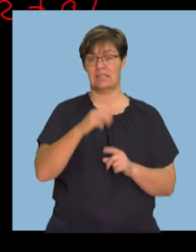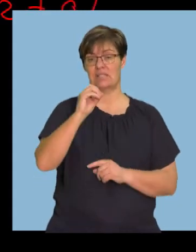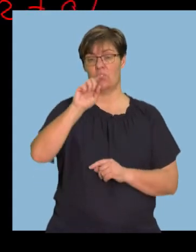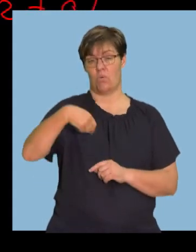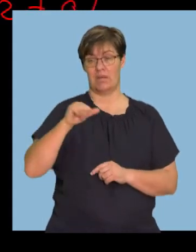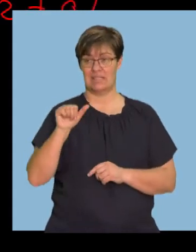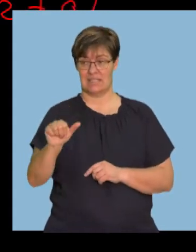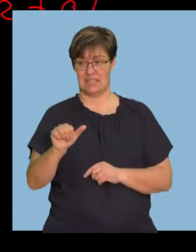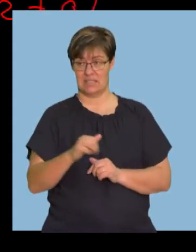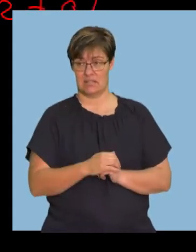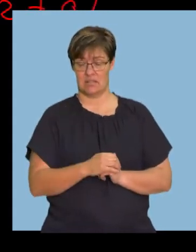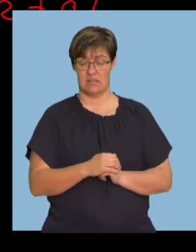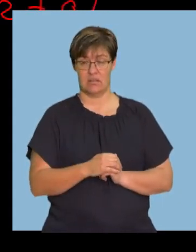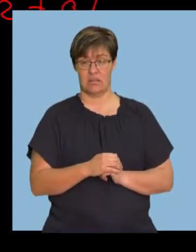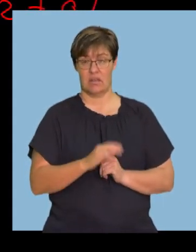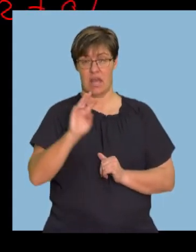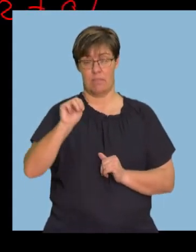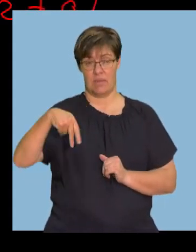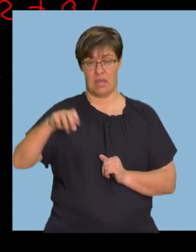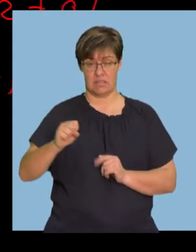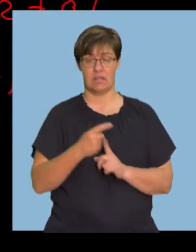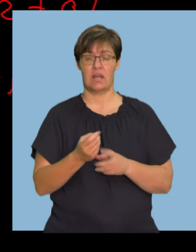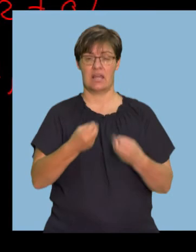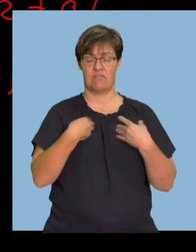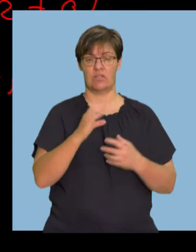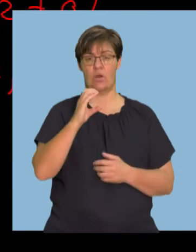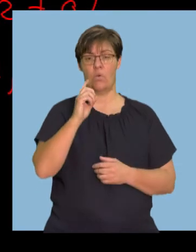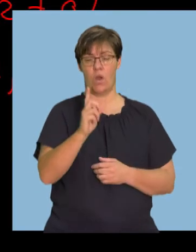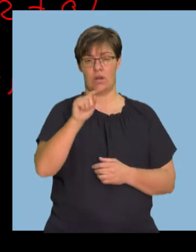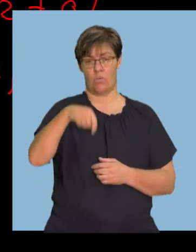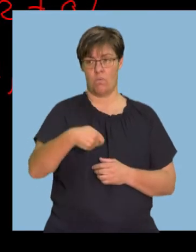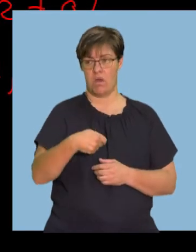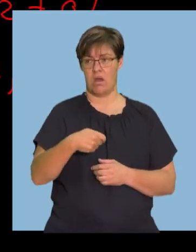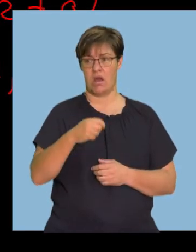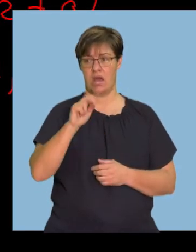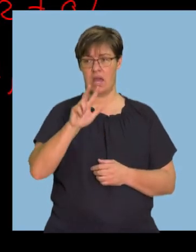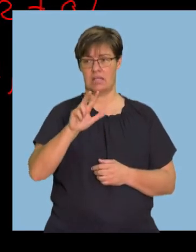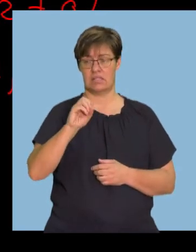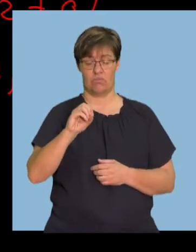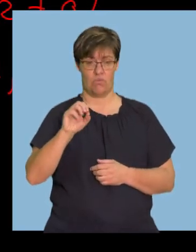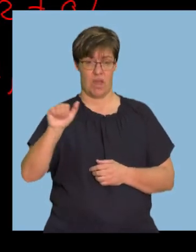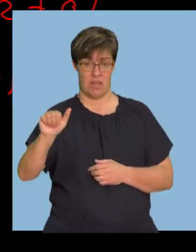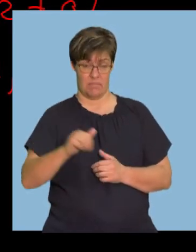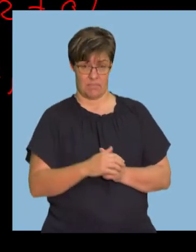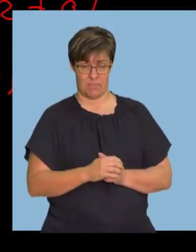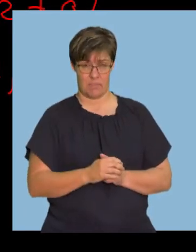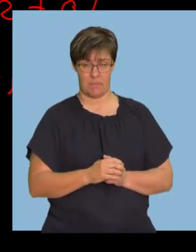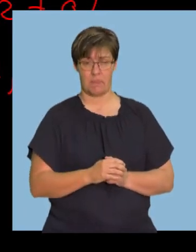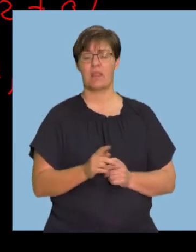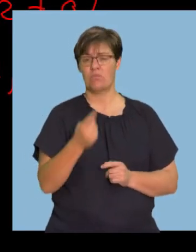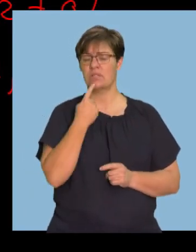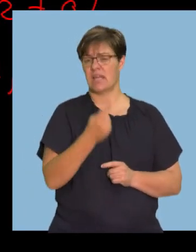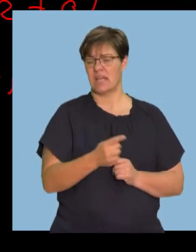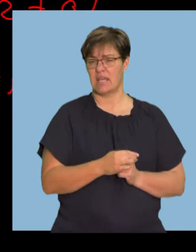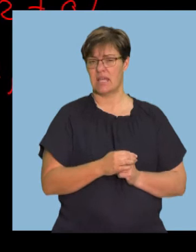0,6, okay? This actually gives us our 1,80 amperes, which is the total current. This is what we mean when